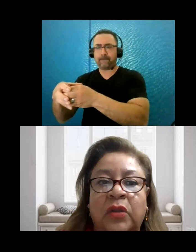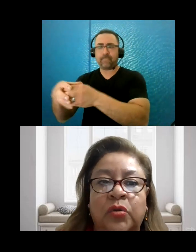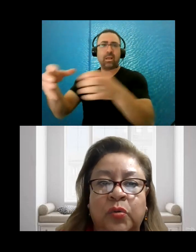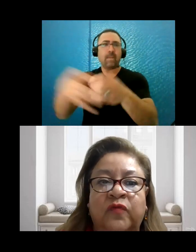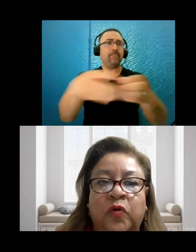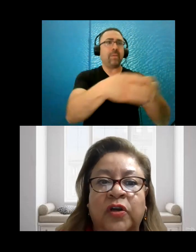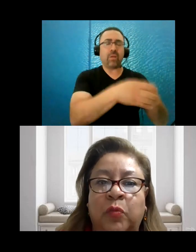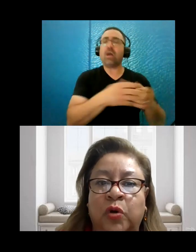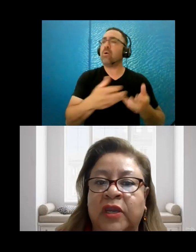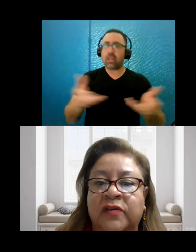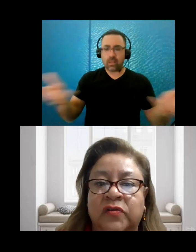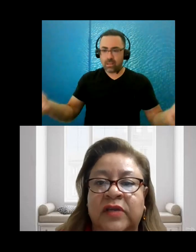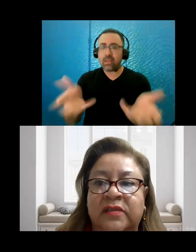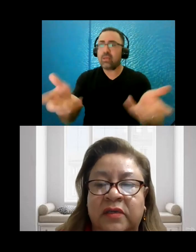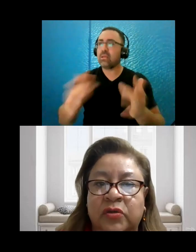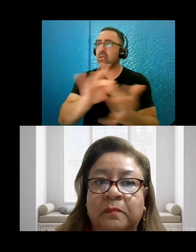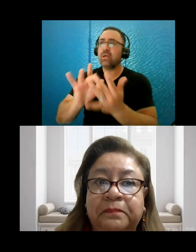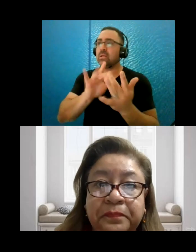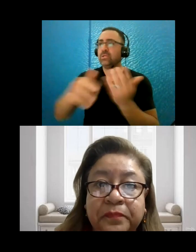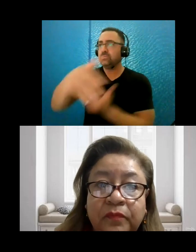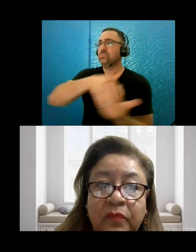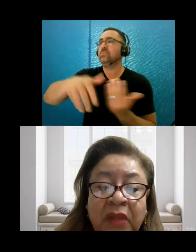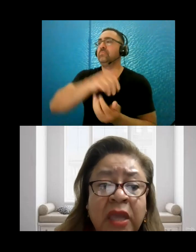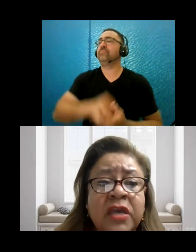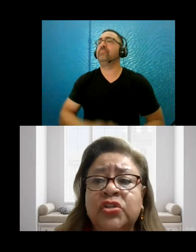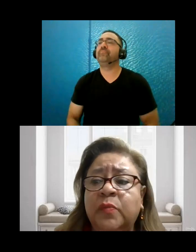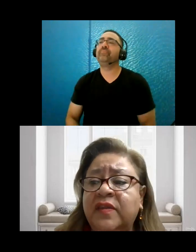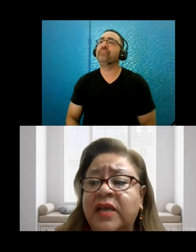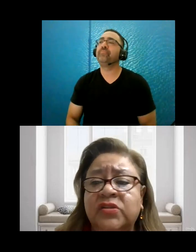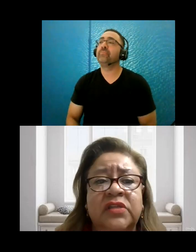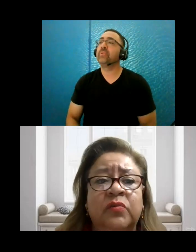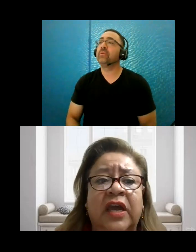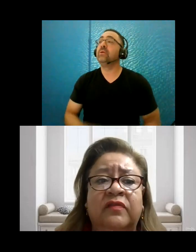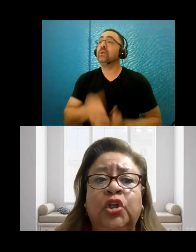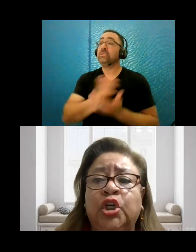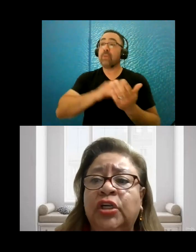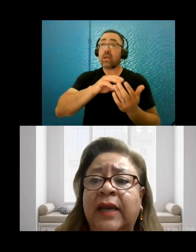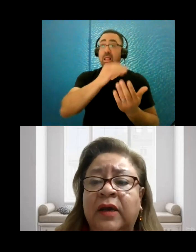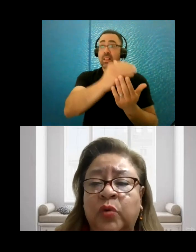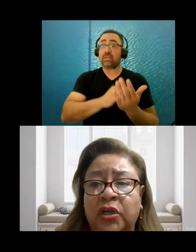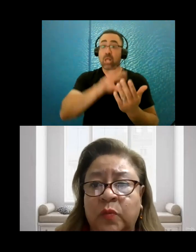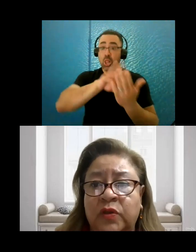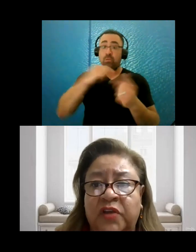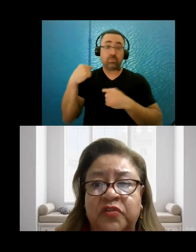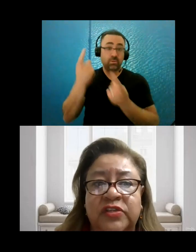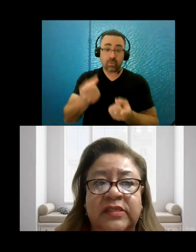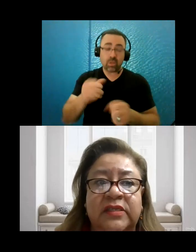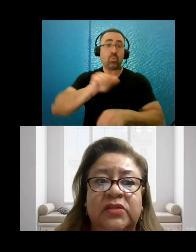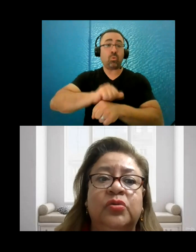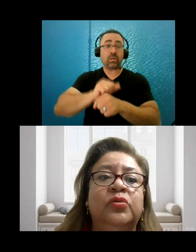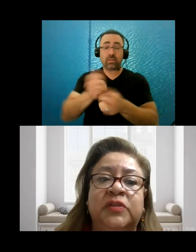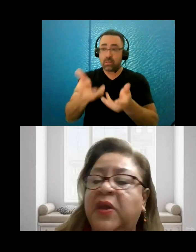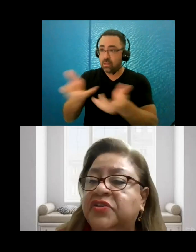engagement for networking and socialization. Some of the lessons that we have learned working with